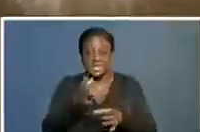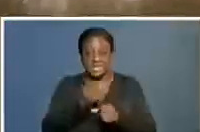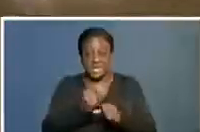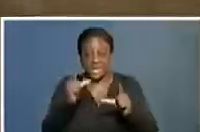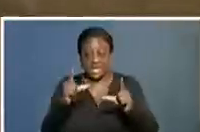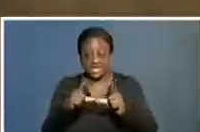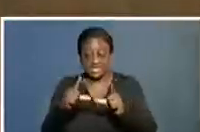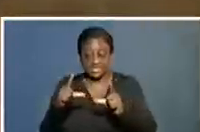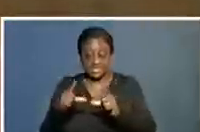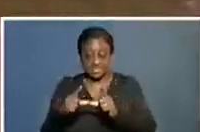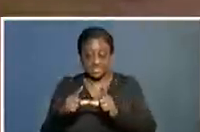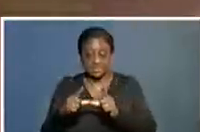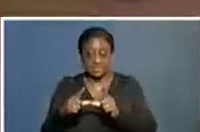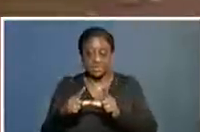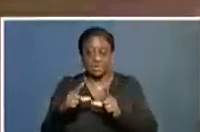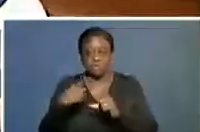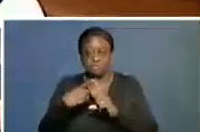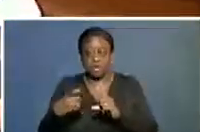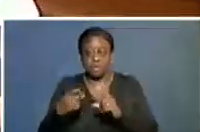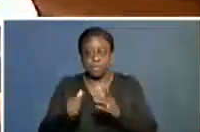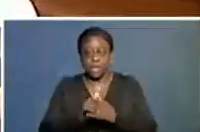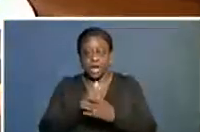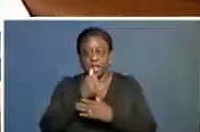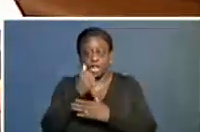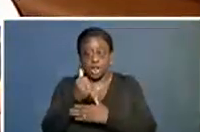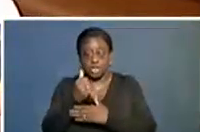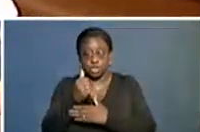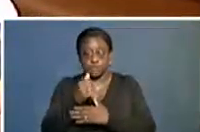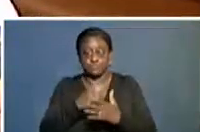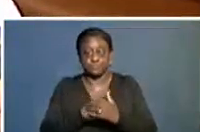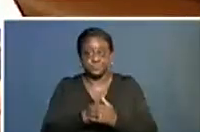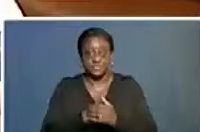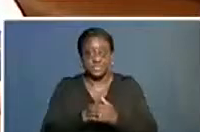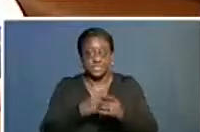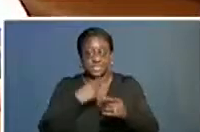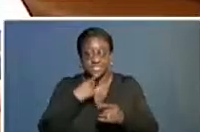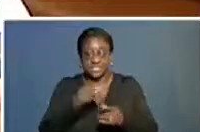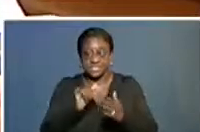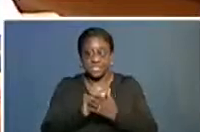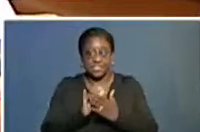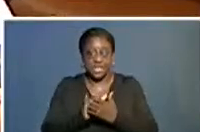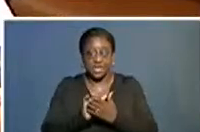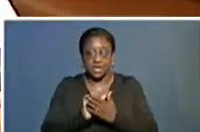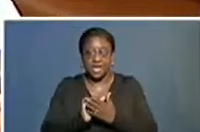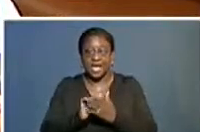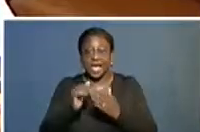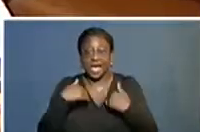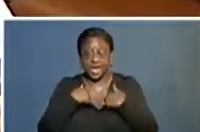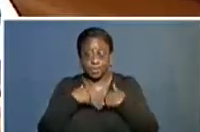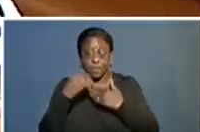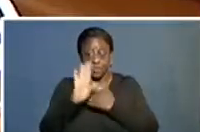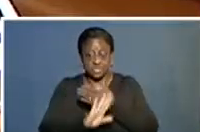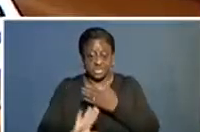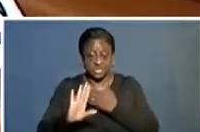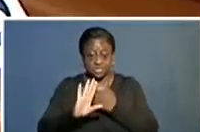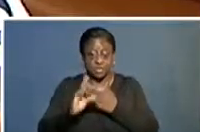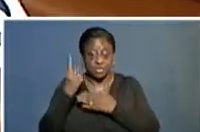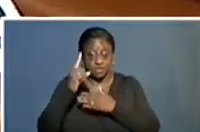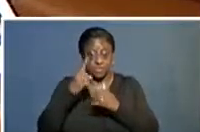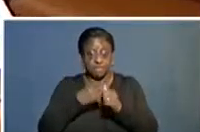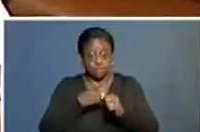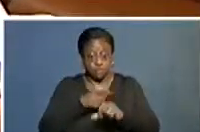of Agriculture. I do understand the importance of not just dog license, but animal protection. So for the first time